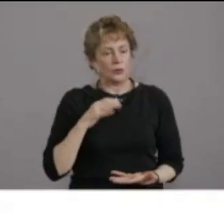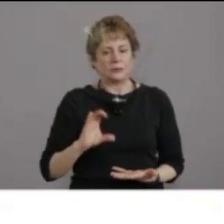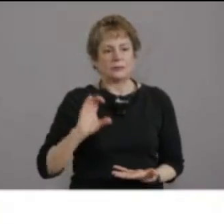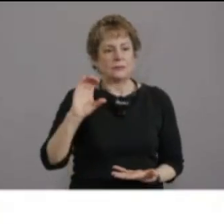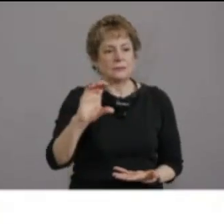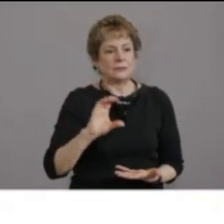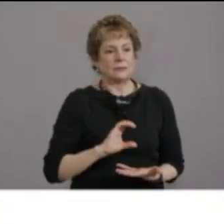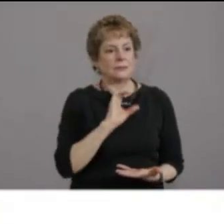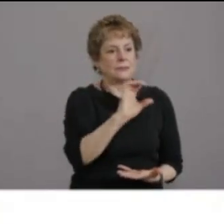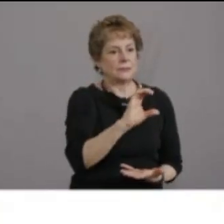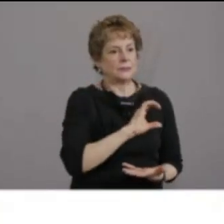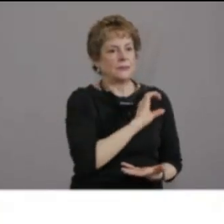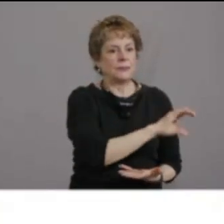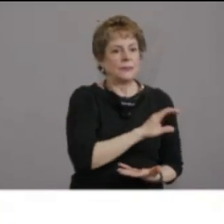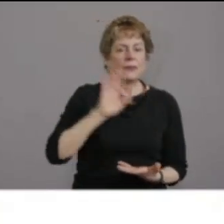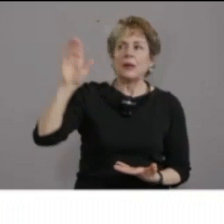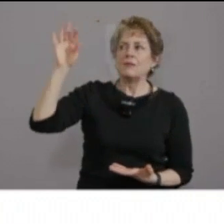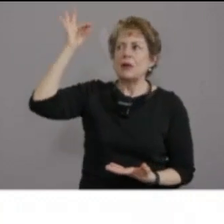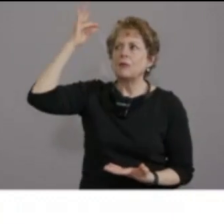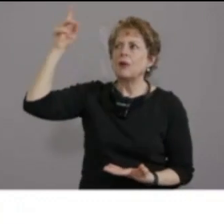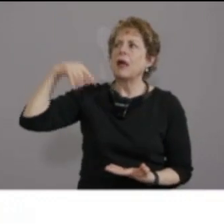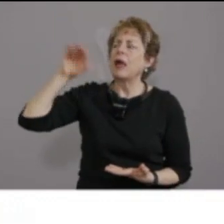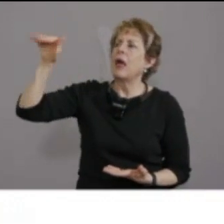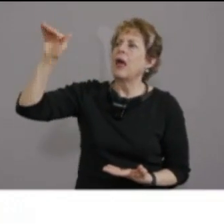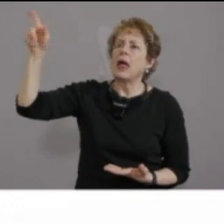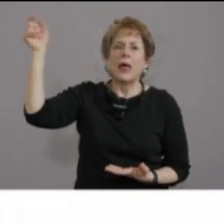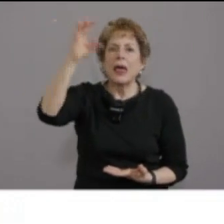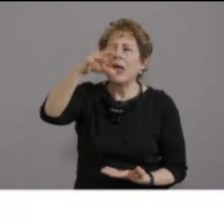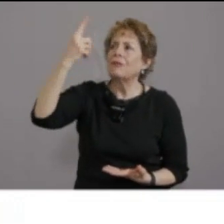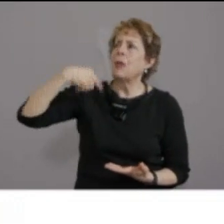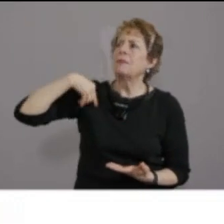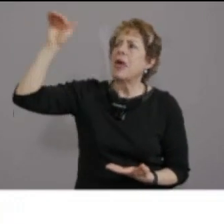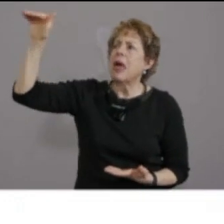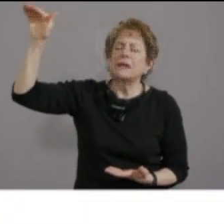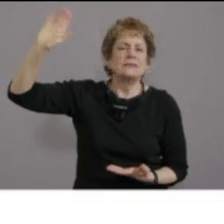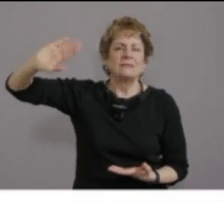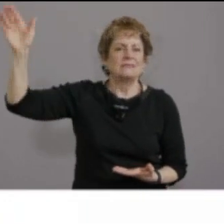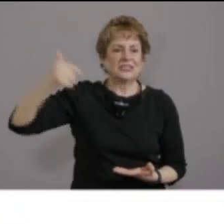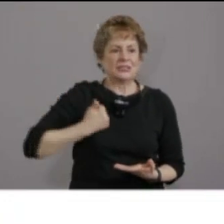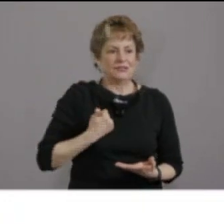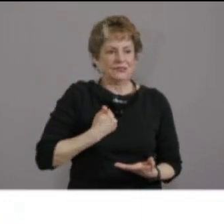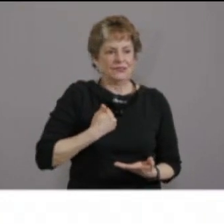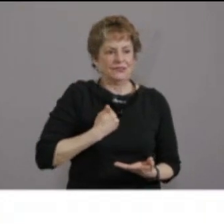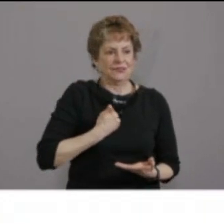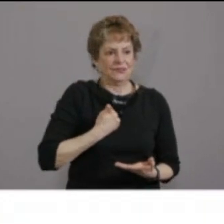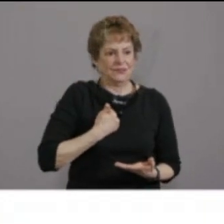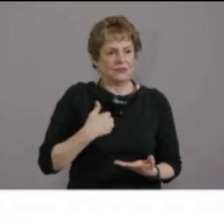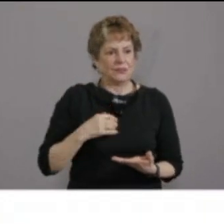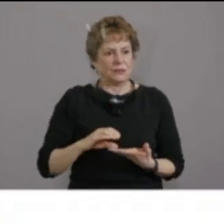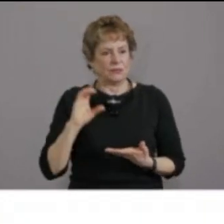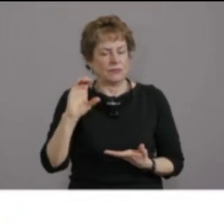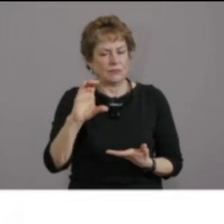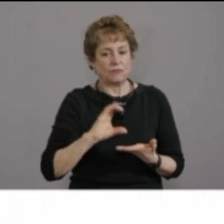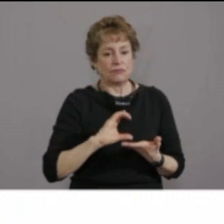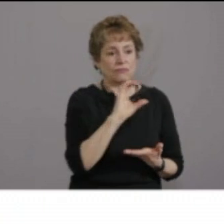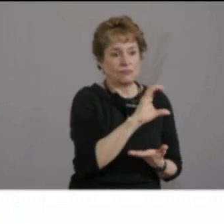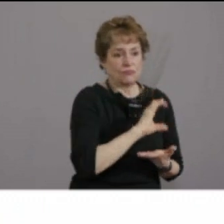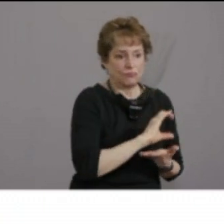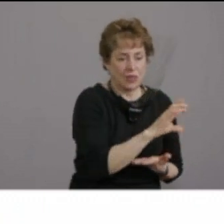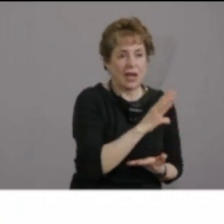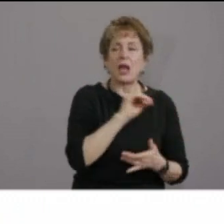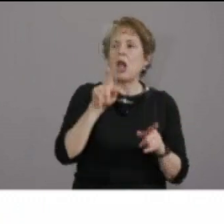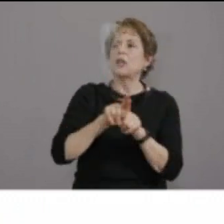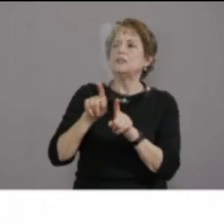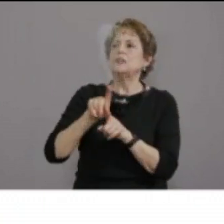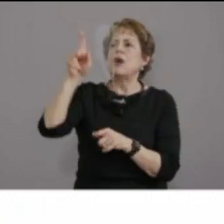Arizona Department of Health Services Director Dr. Kara Christ held an information session about the vaccine and distribution plans. Here's